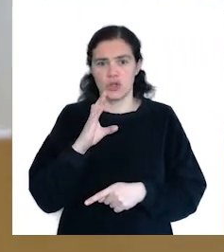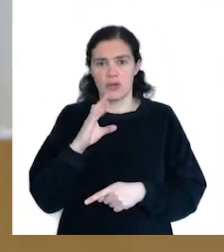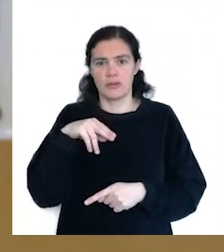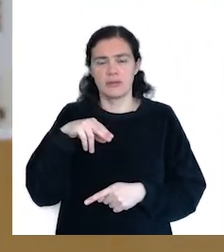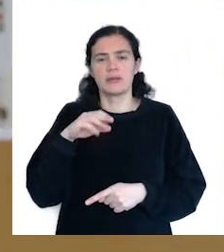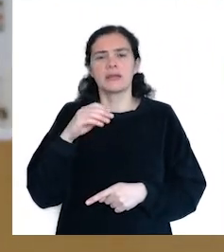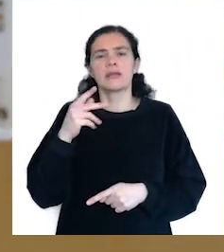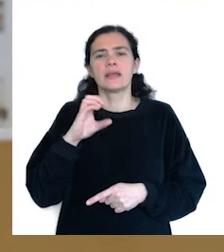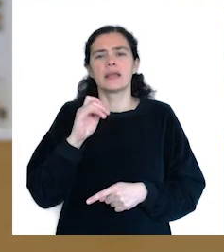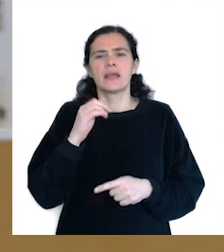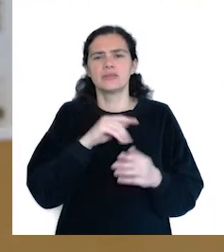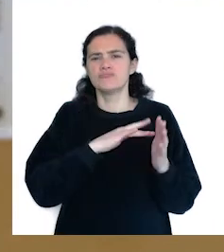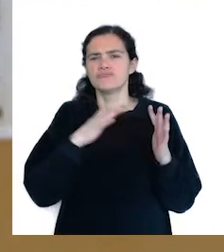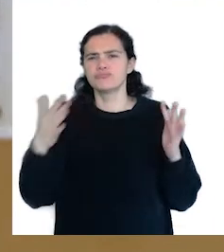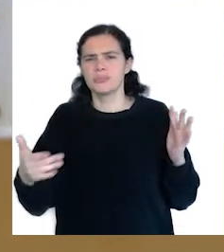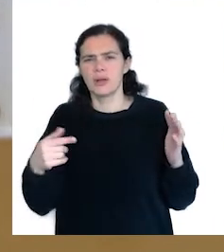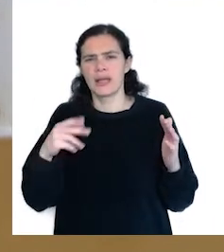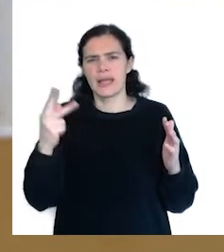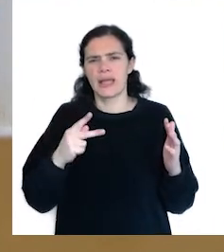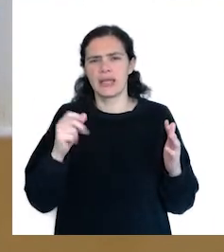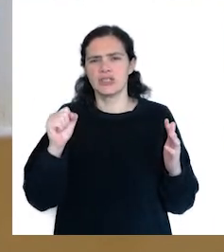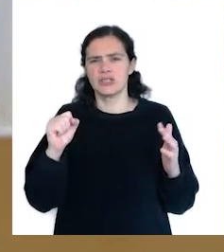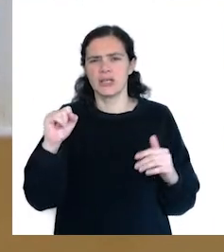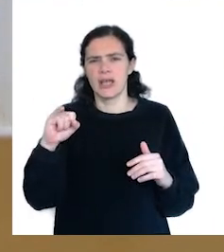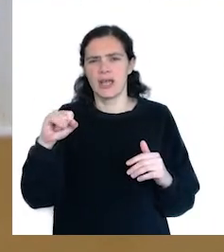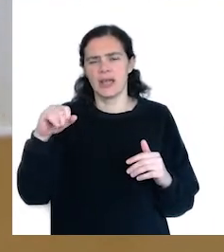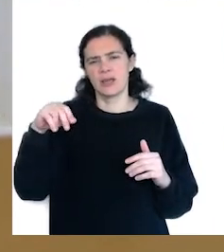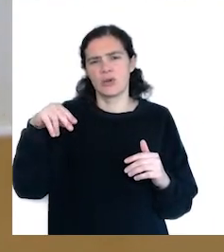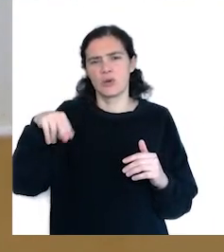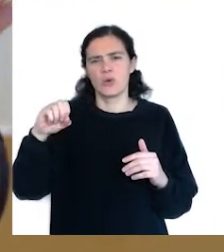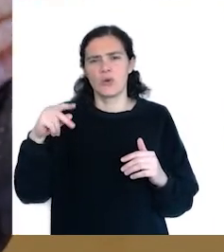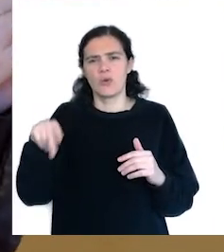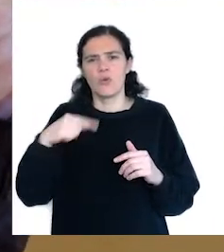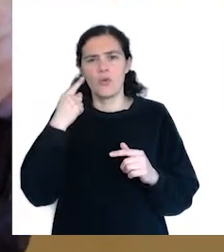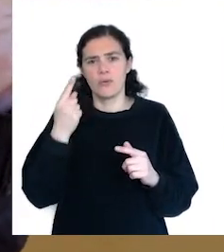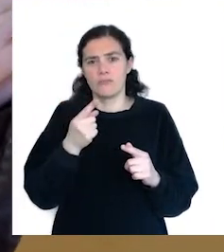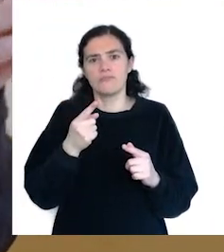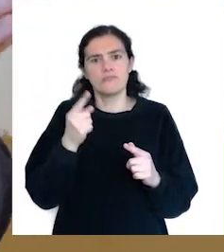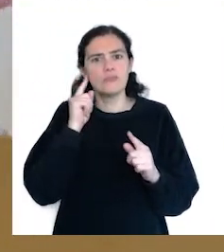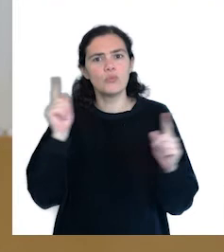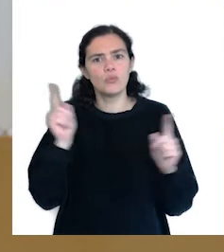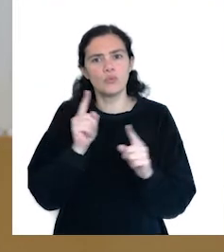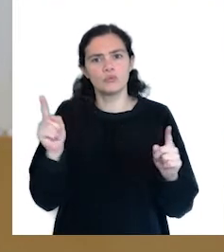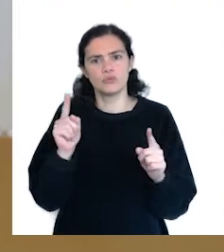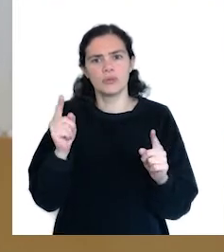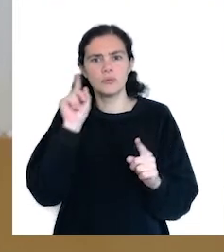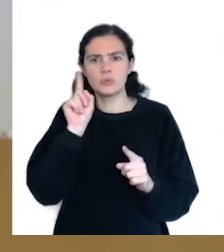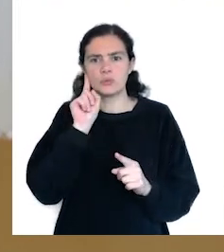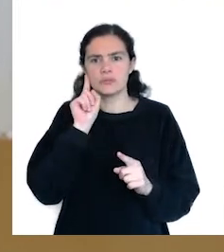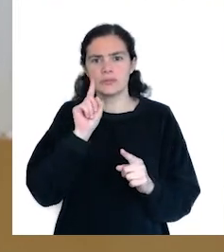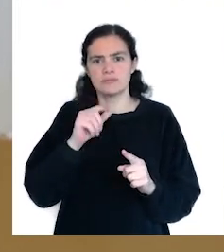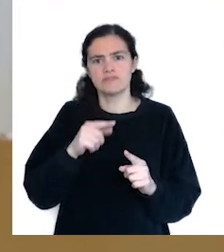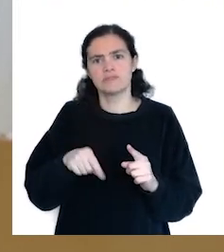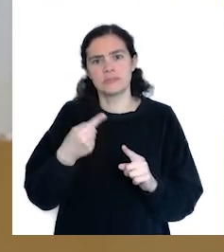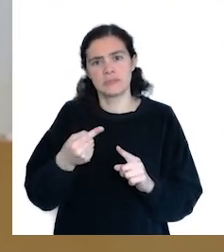the tradition of John Cage to Keiji Aino, one of the most important noise